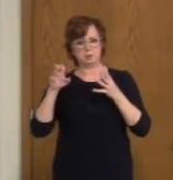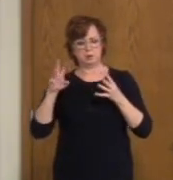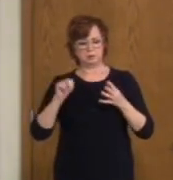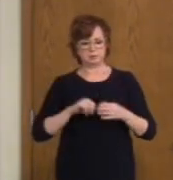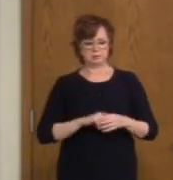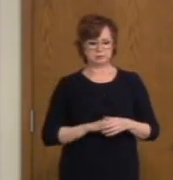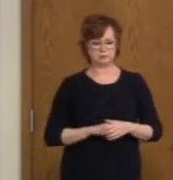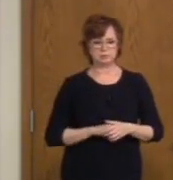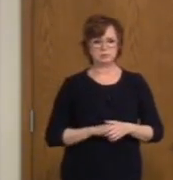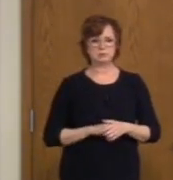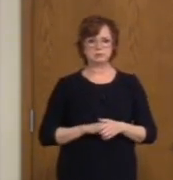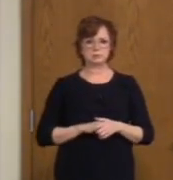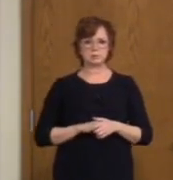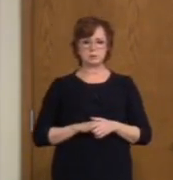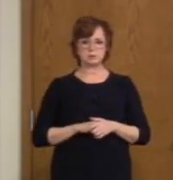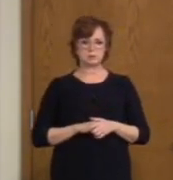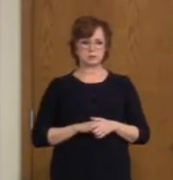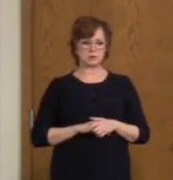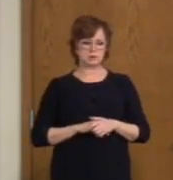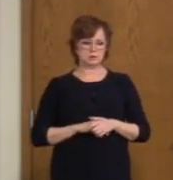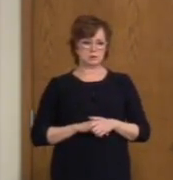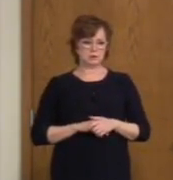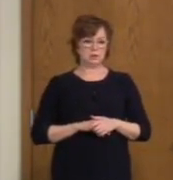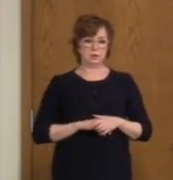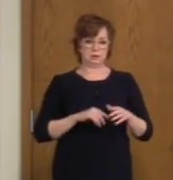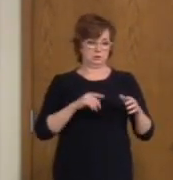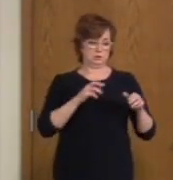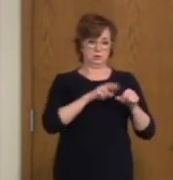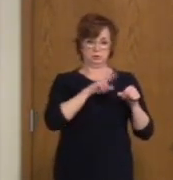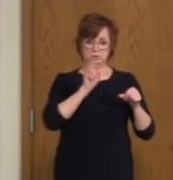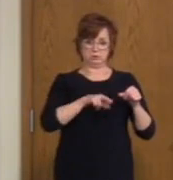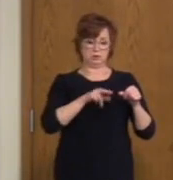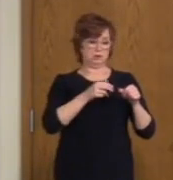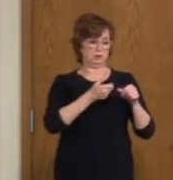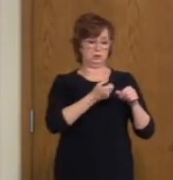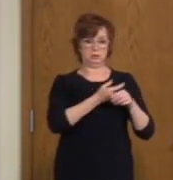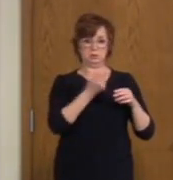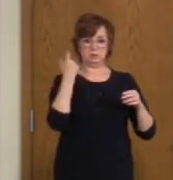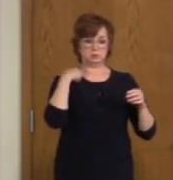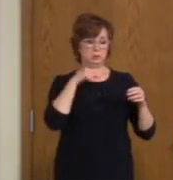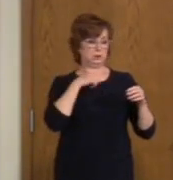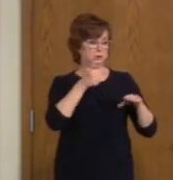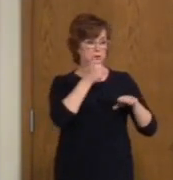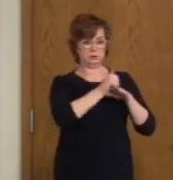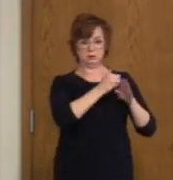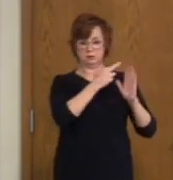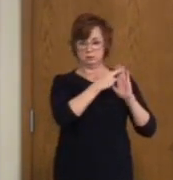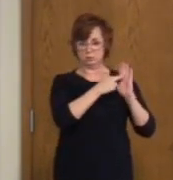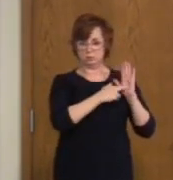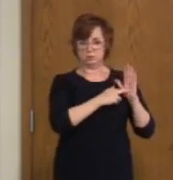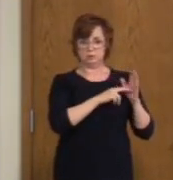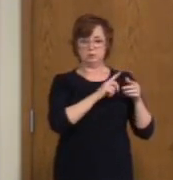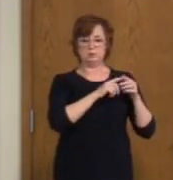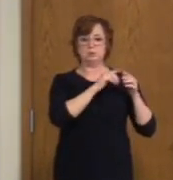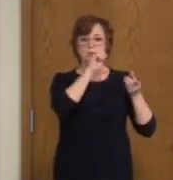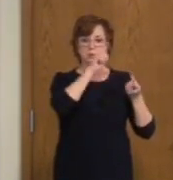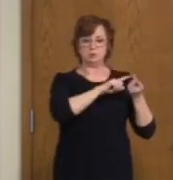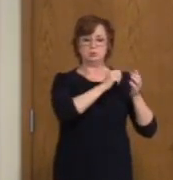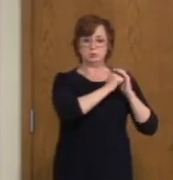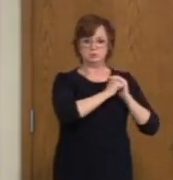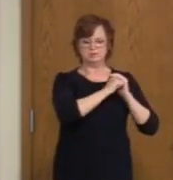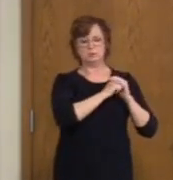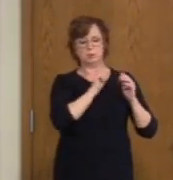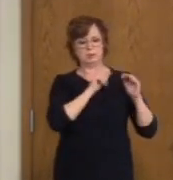when we implemented additional restrictions in Regina, which included reducing our worship services size or keeping